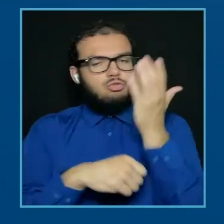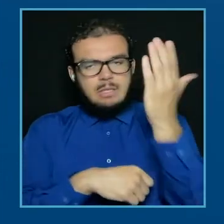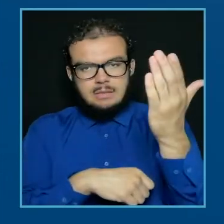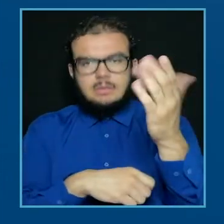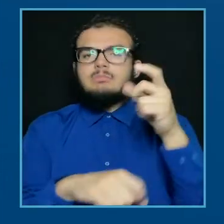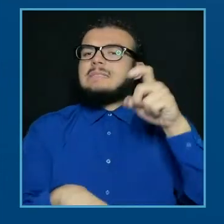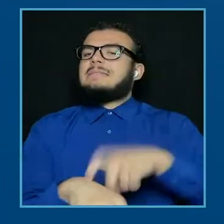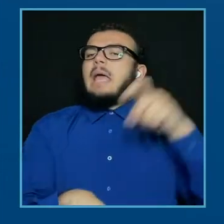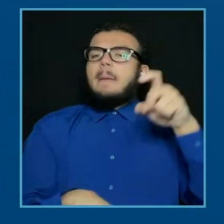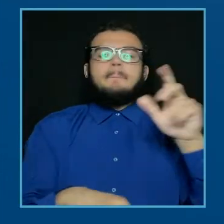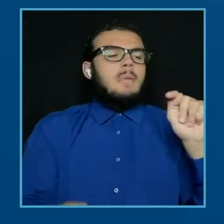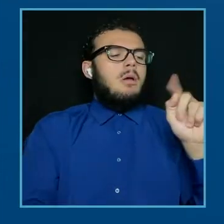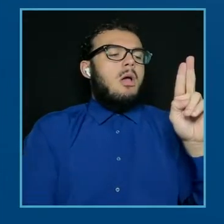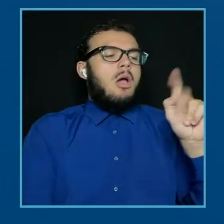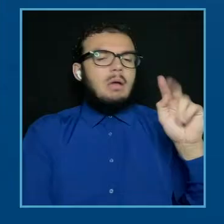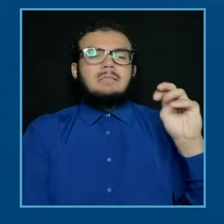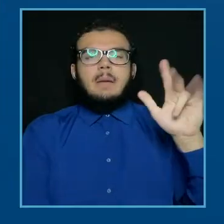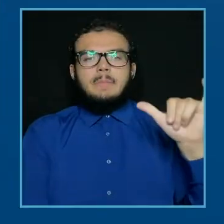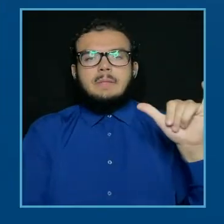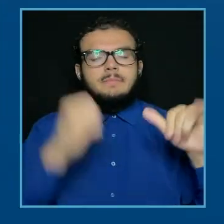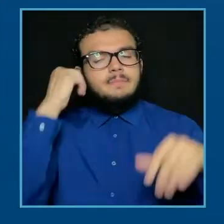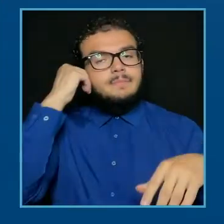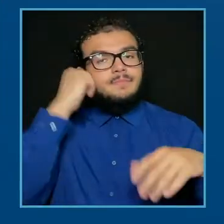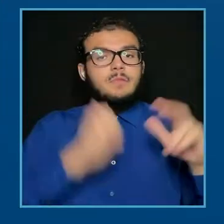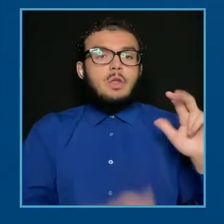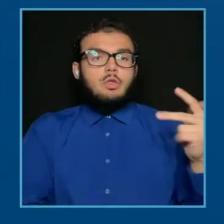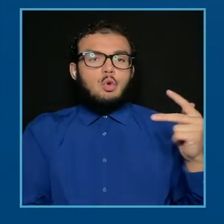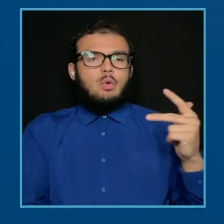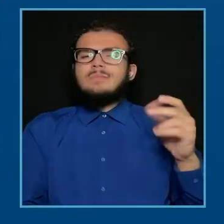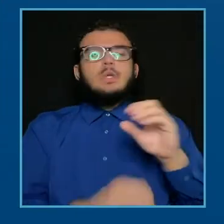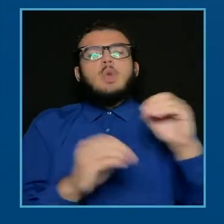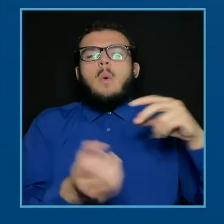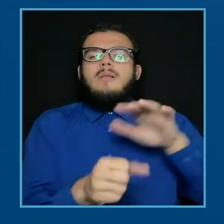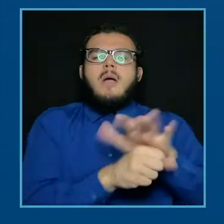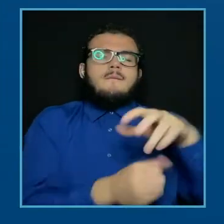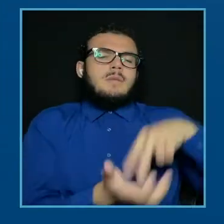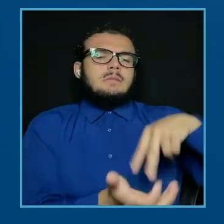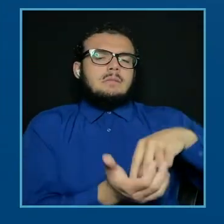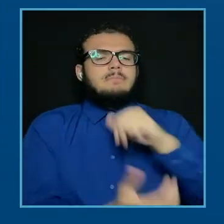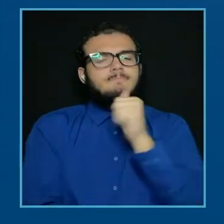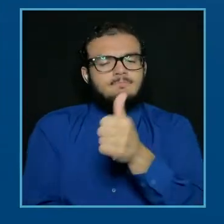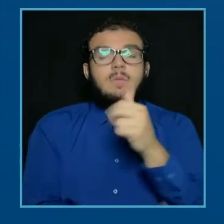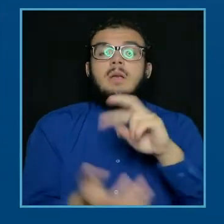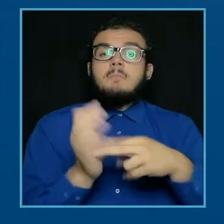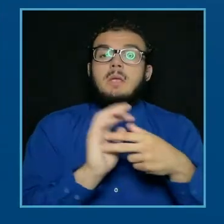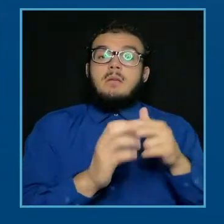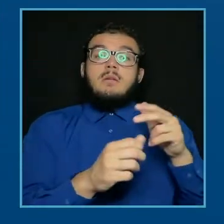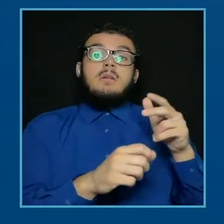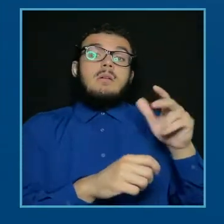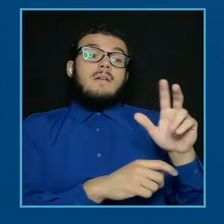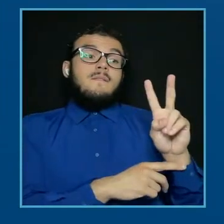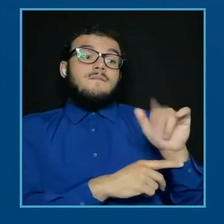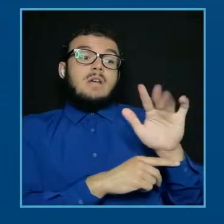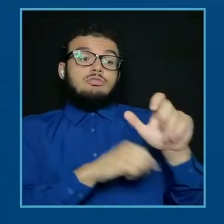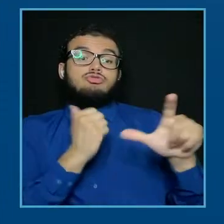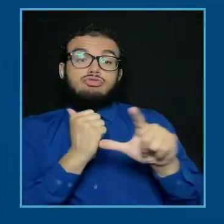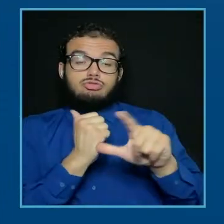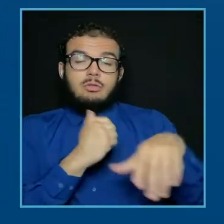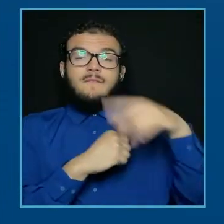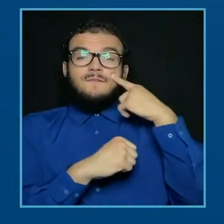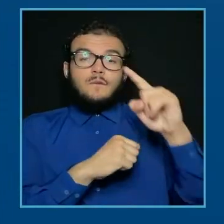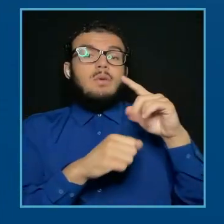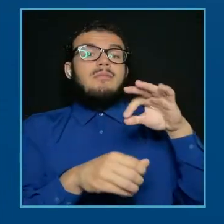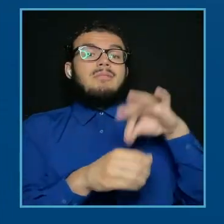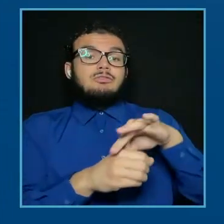untimely. Third, the challenger lacks standing. Prior to the third round of balloting, the vice chair elections,